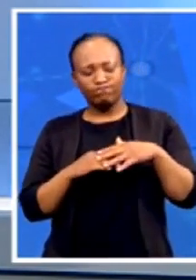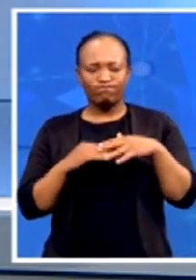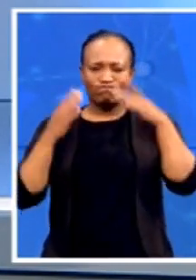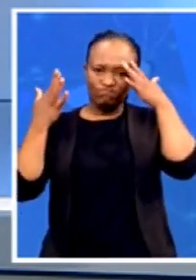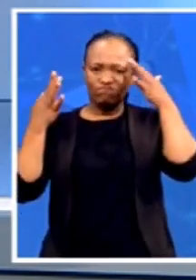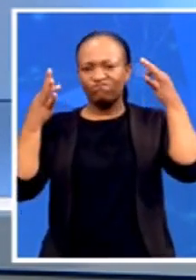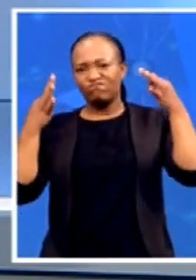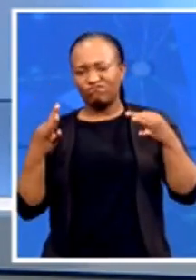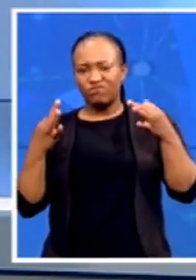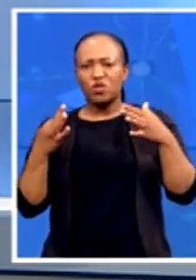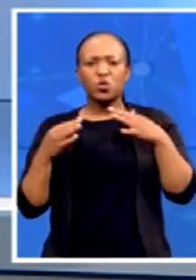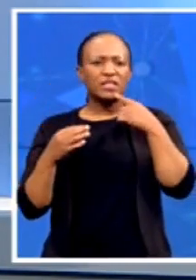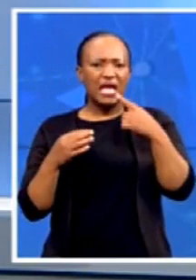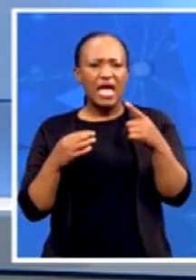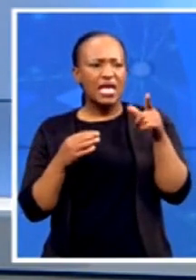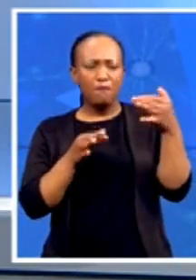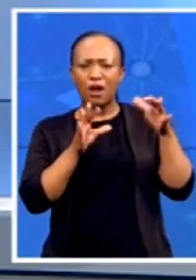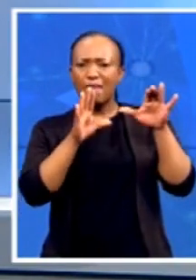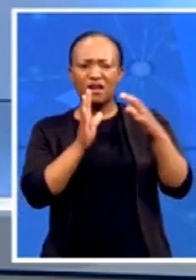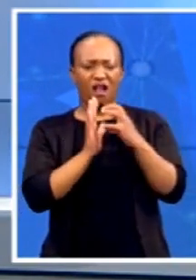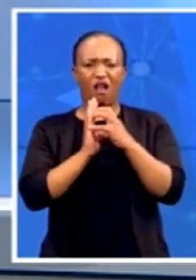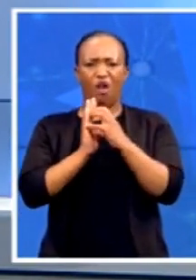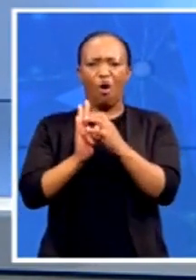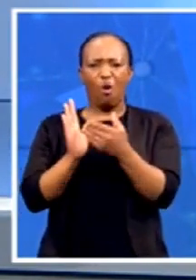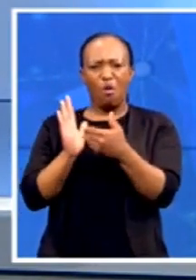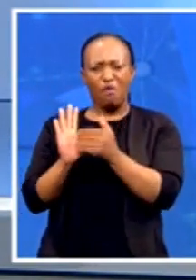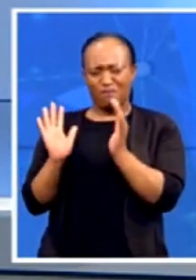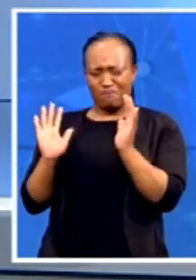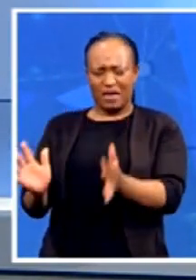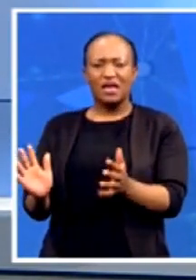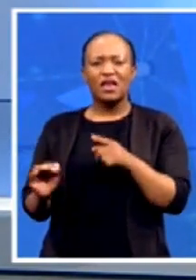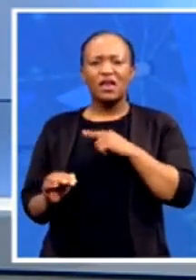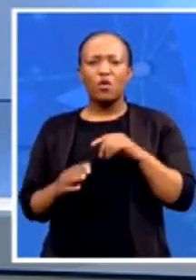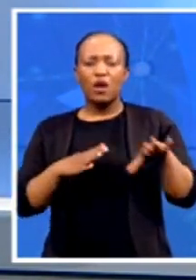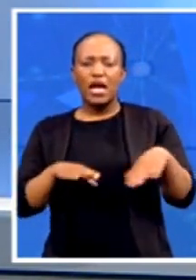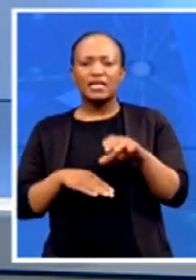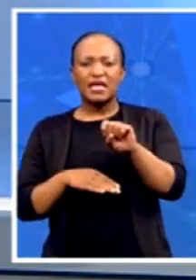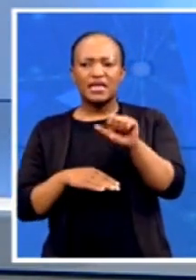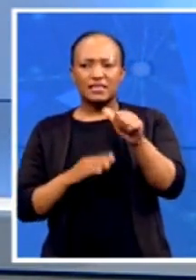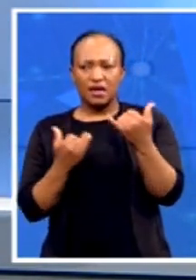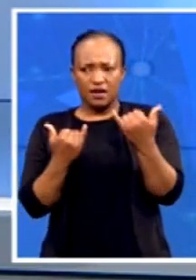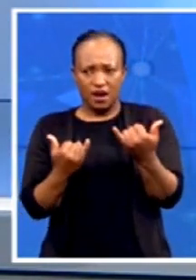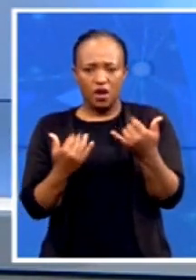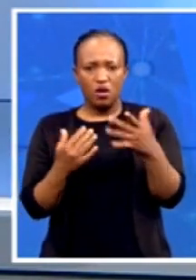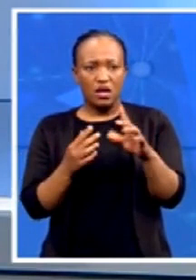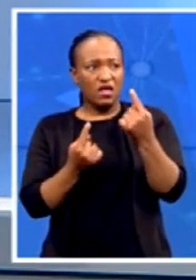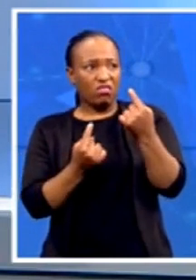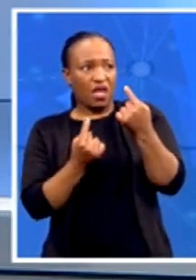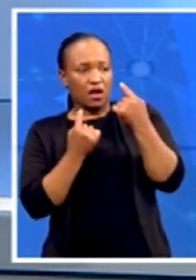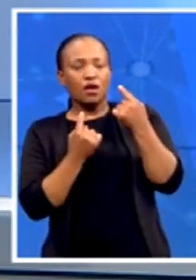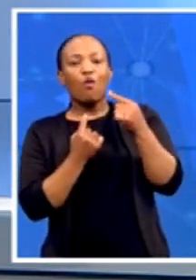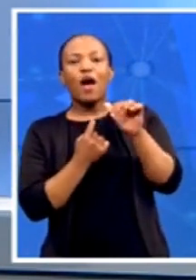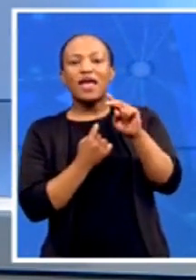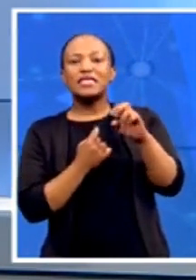logo, saying that the Action SA is the only party that's actually threatening the ANC. Vendel Bloom, announced